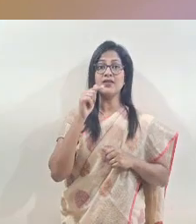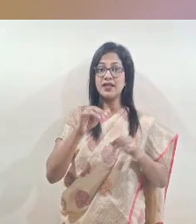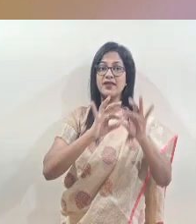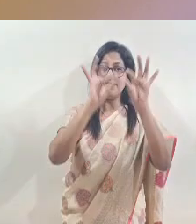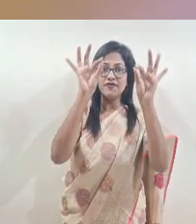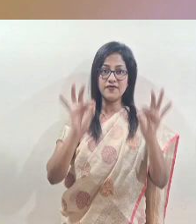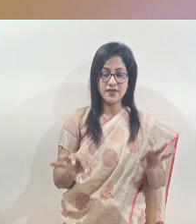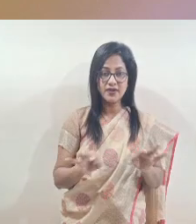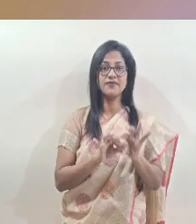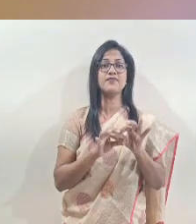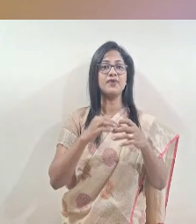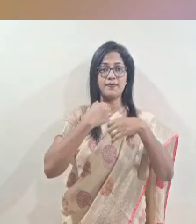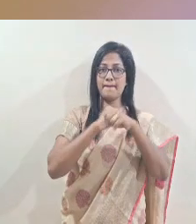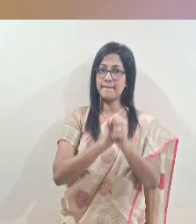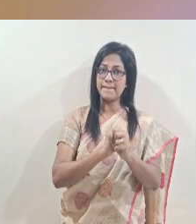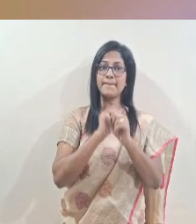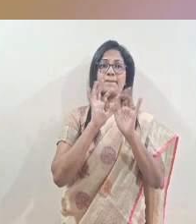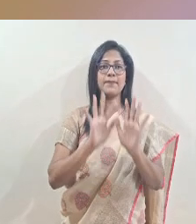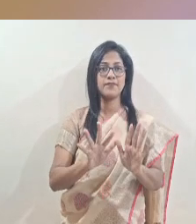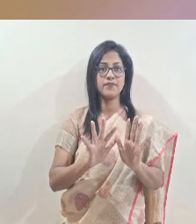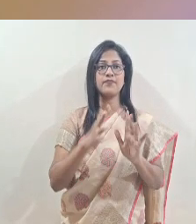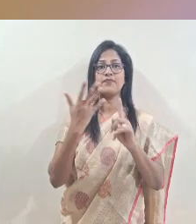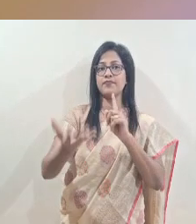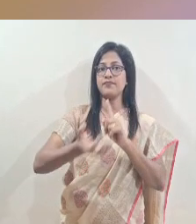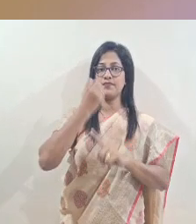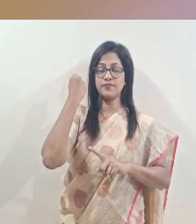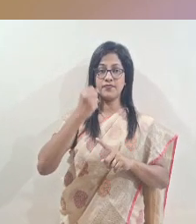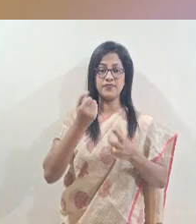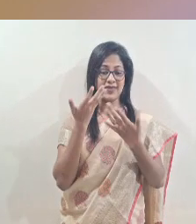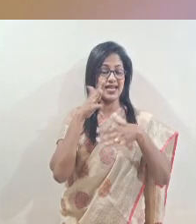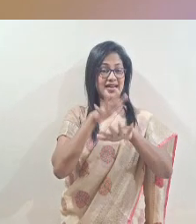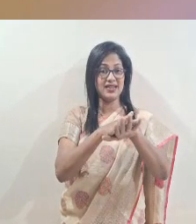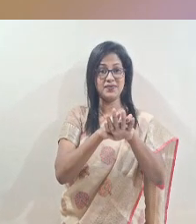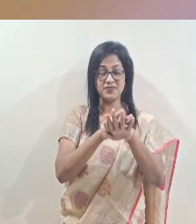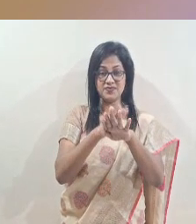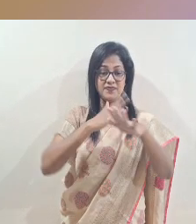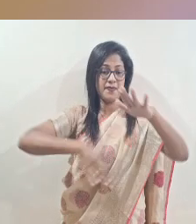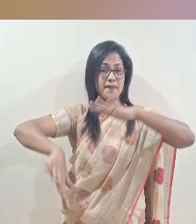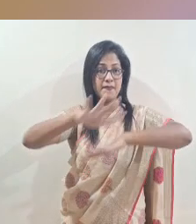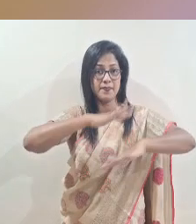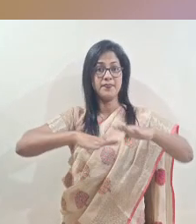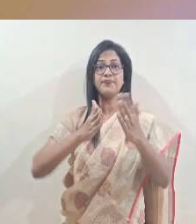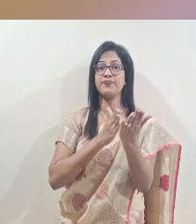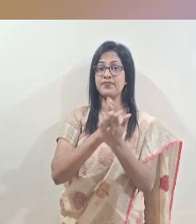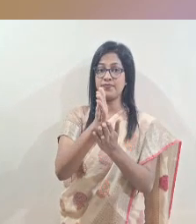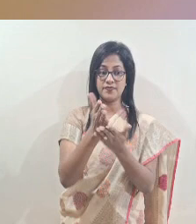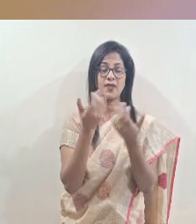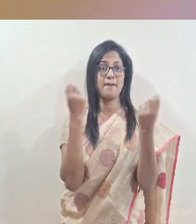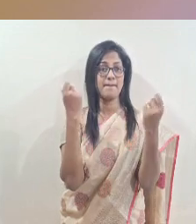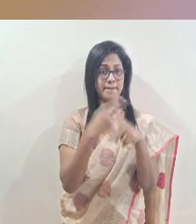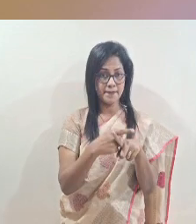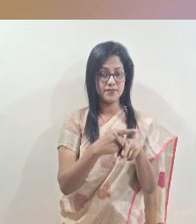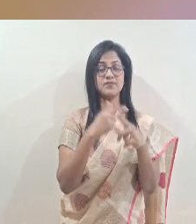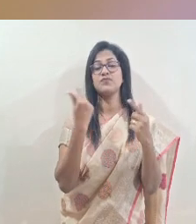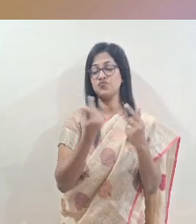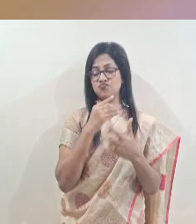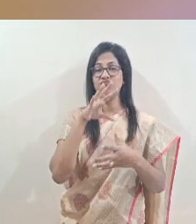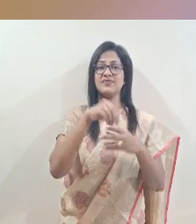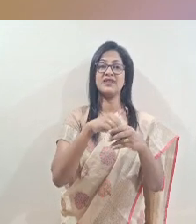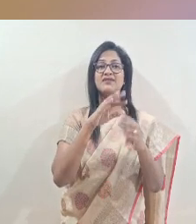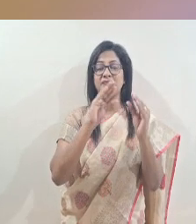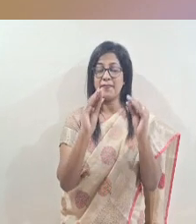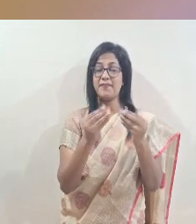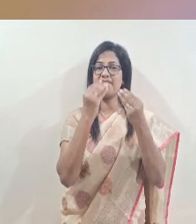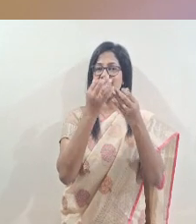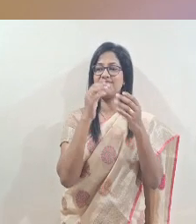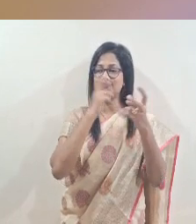frameworks which are developed to identify which all adaptation planning methods are suitable that can contribute to better